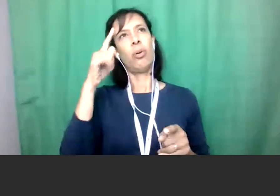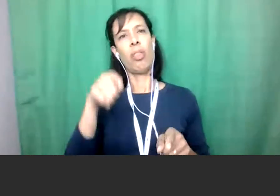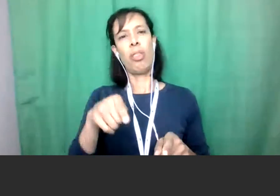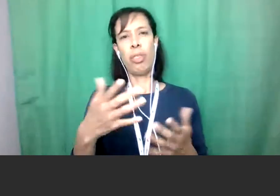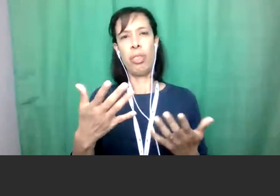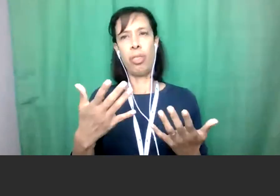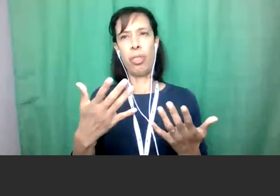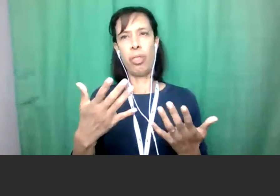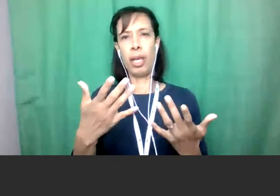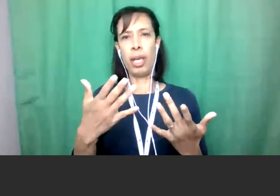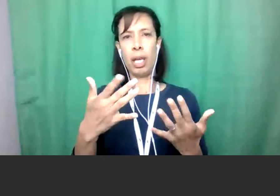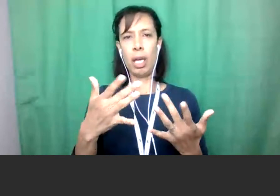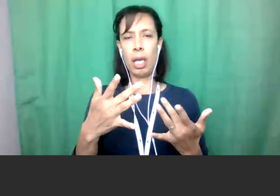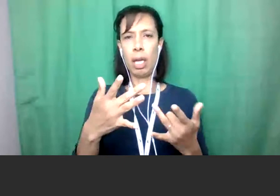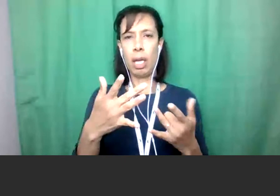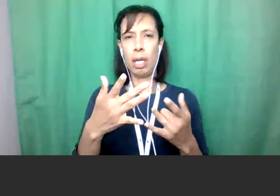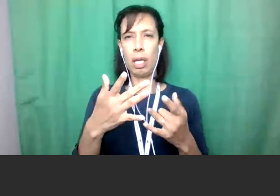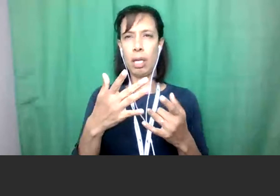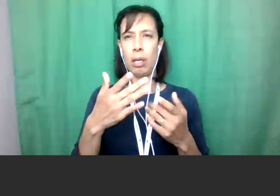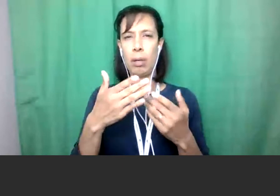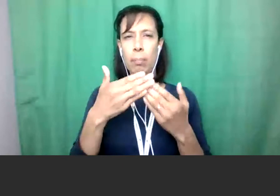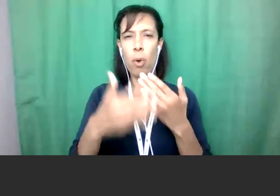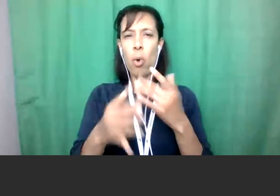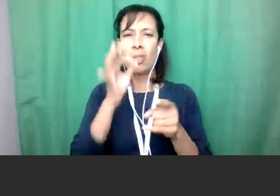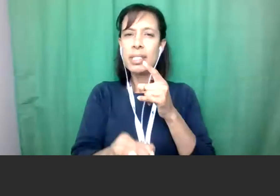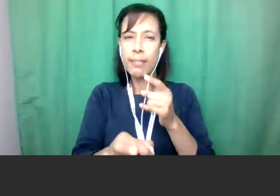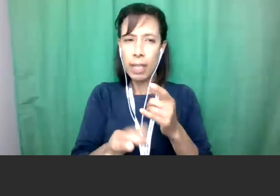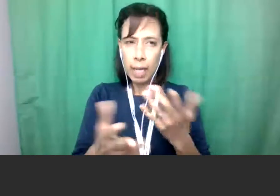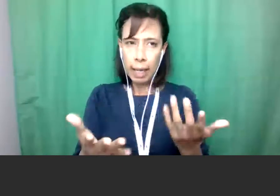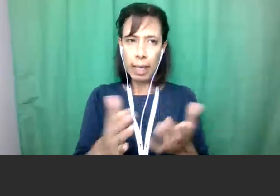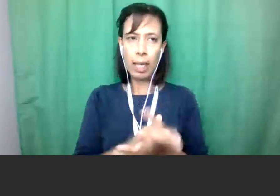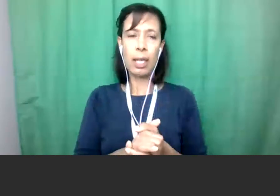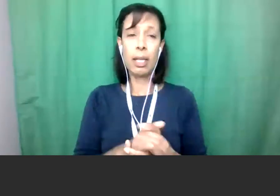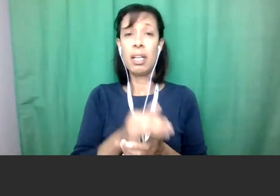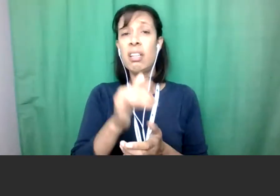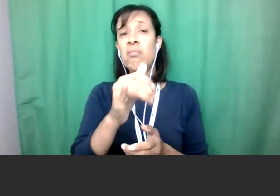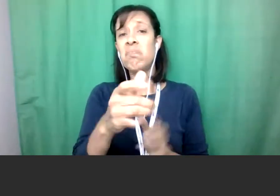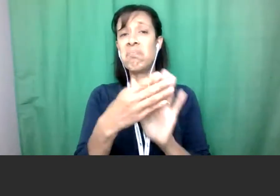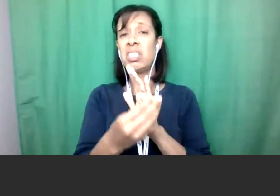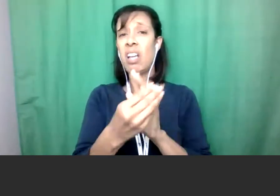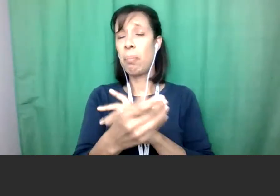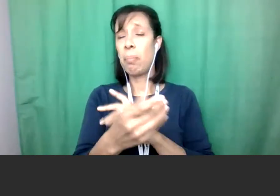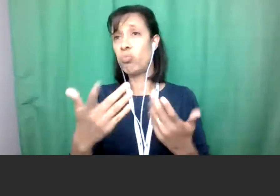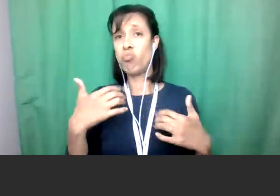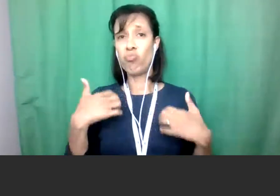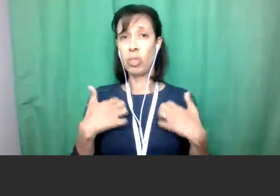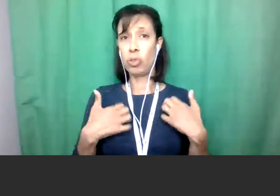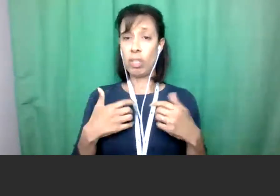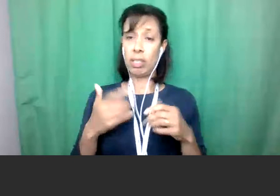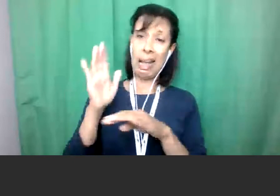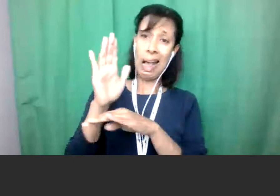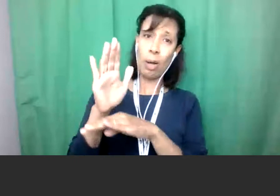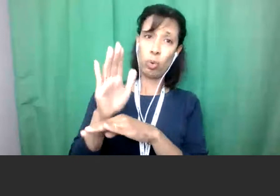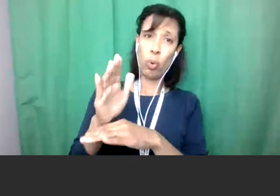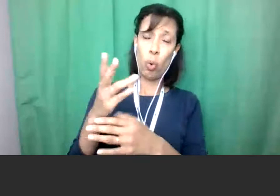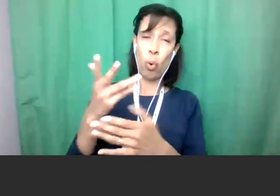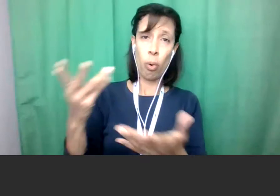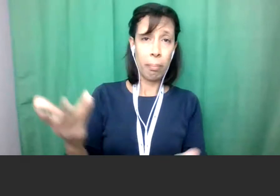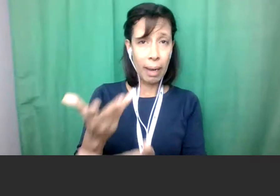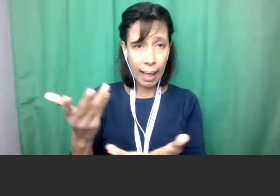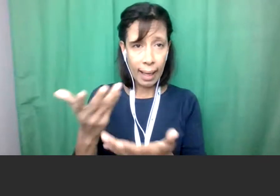in early years that I'm more interested in? Am I interested in outdoor play, or what happens in the classroom? Am I more interested in